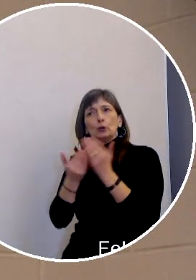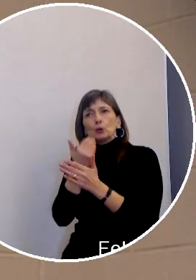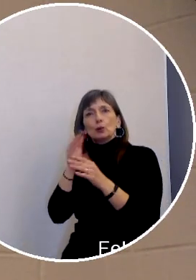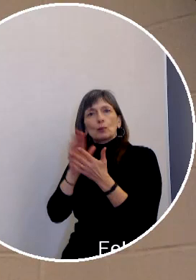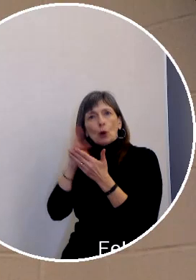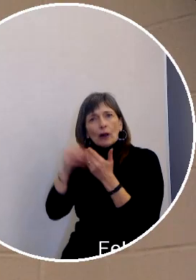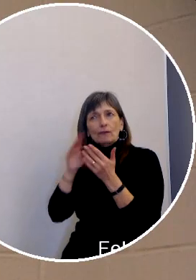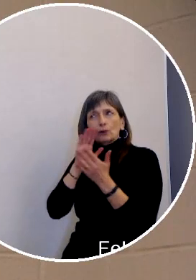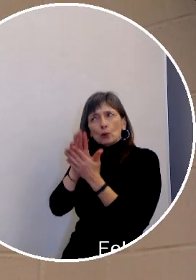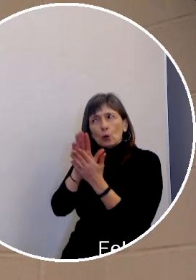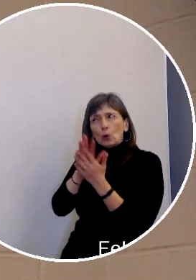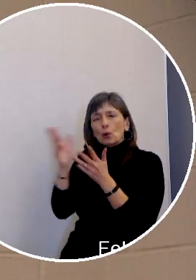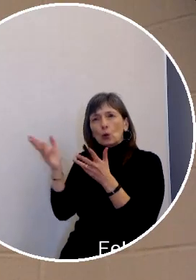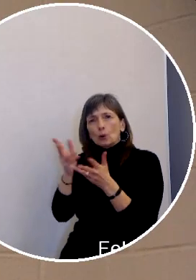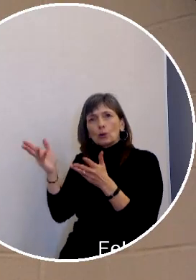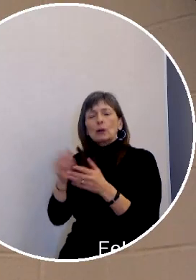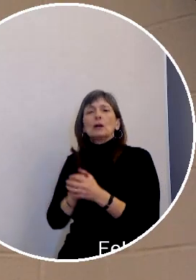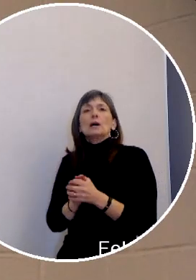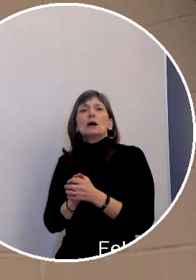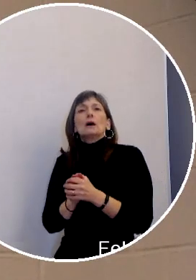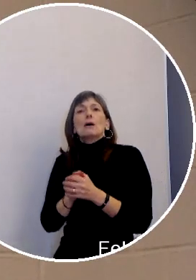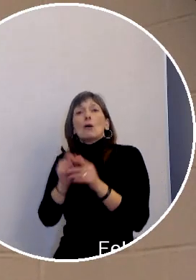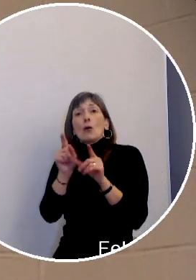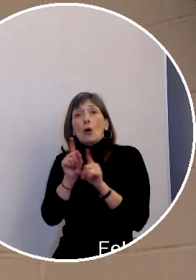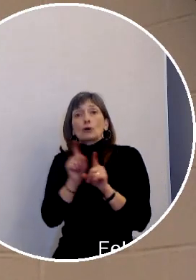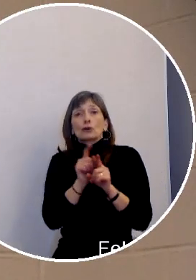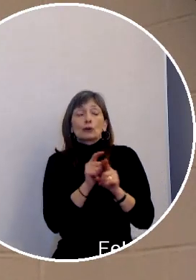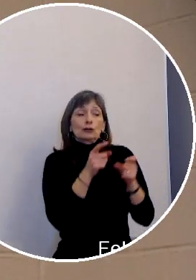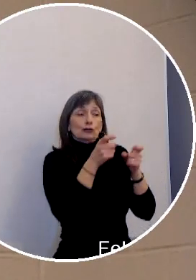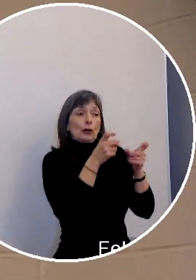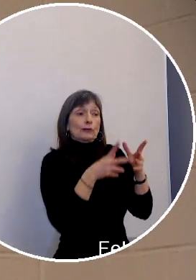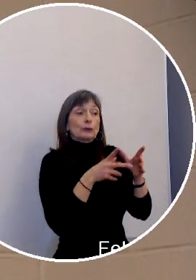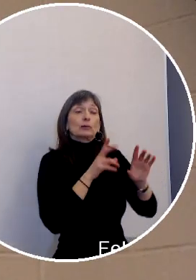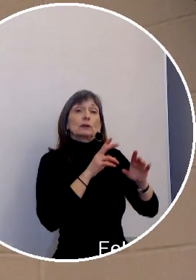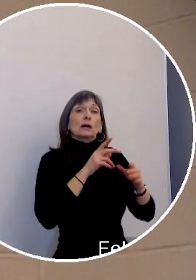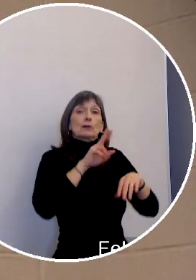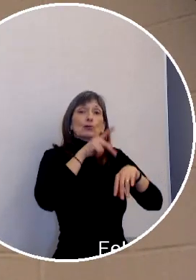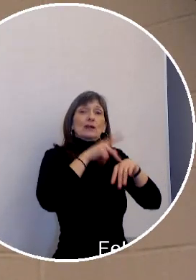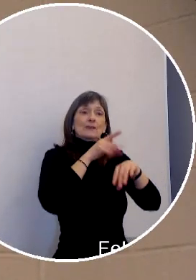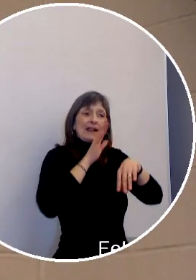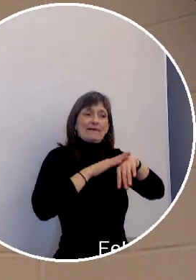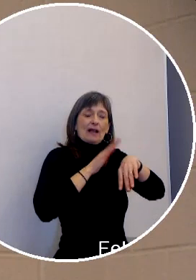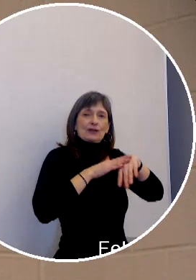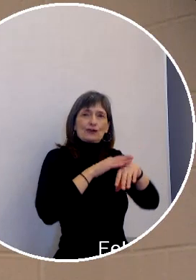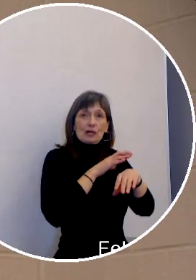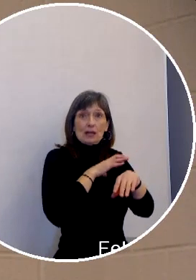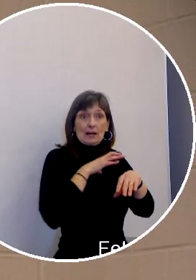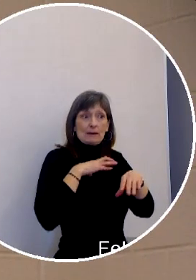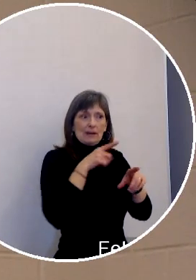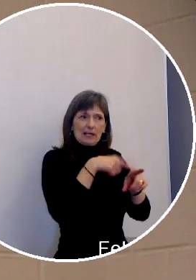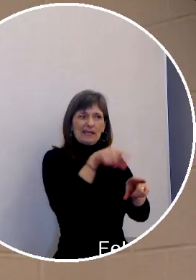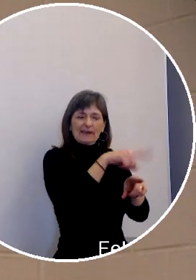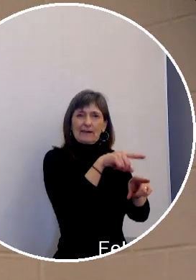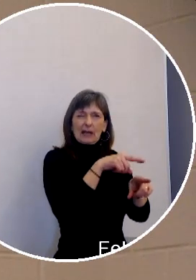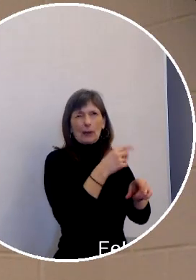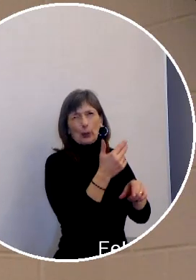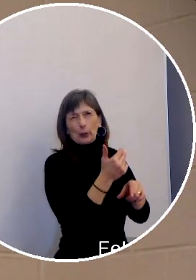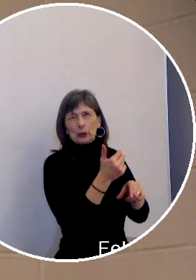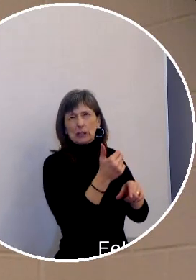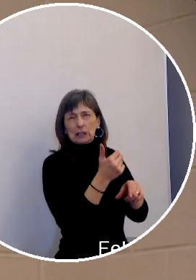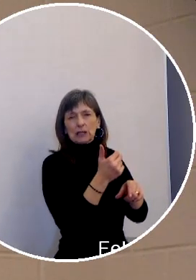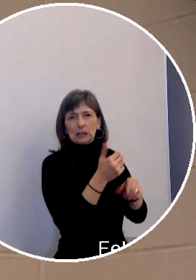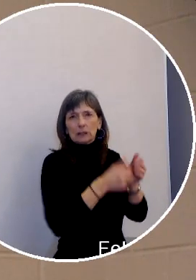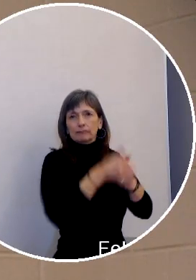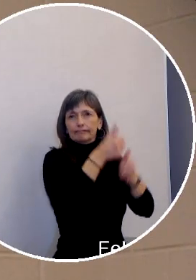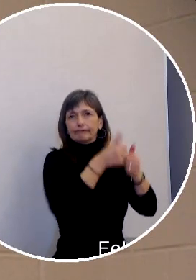schools. We've been also leveraging the Directors Principal Advisory Group which is a standing committee of some